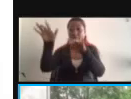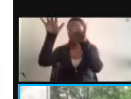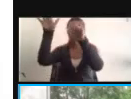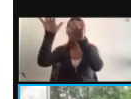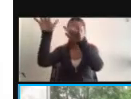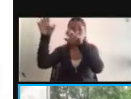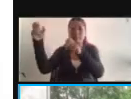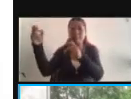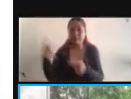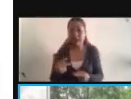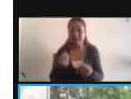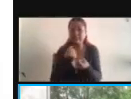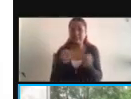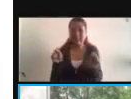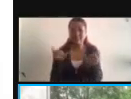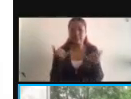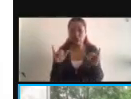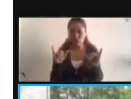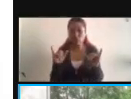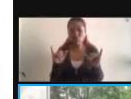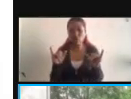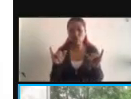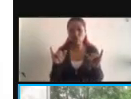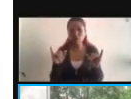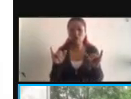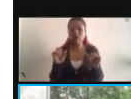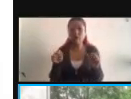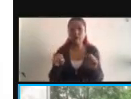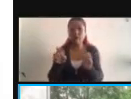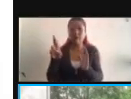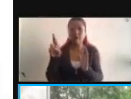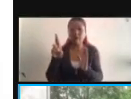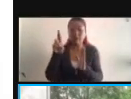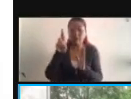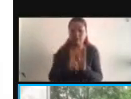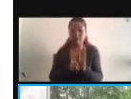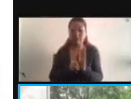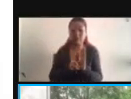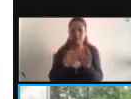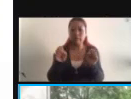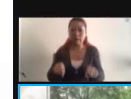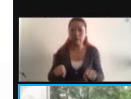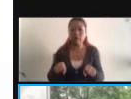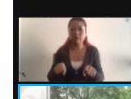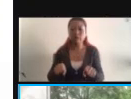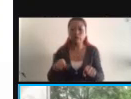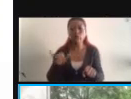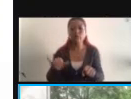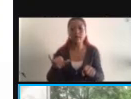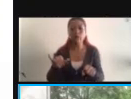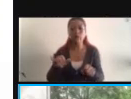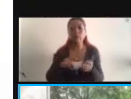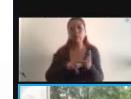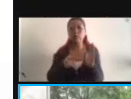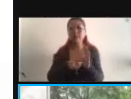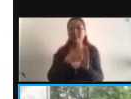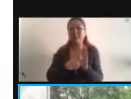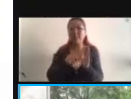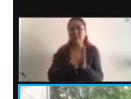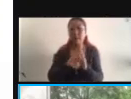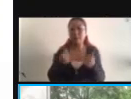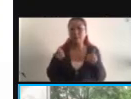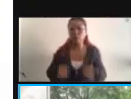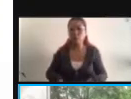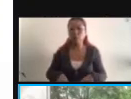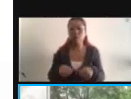return safely, and both the vehicle and the human. And that was the purpose of the spacesuit at that time. And